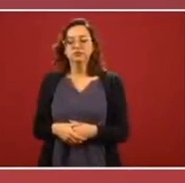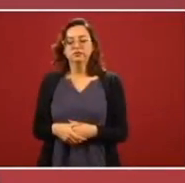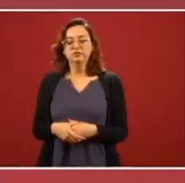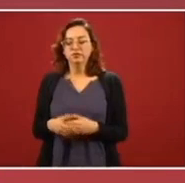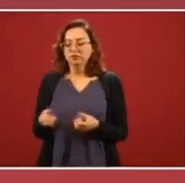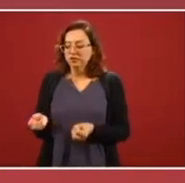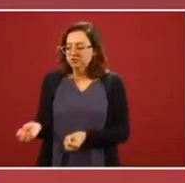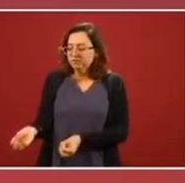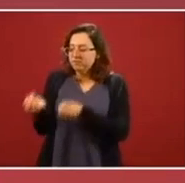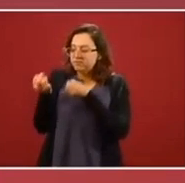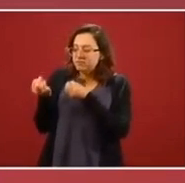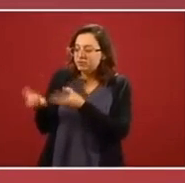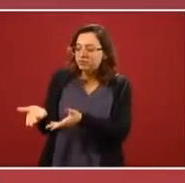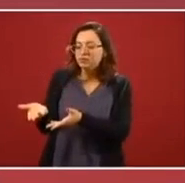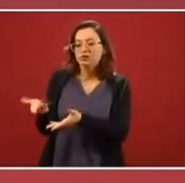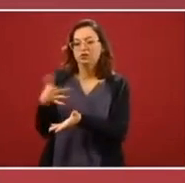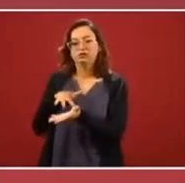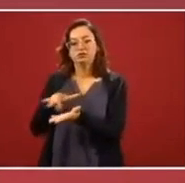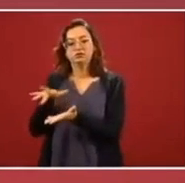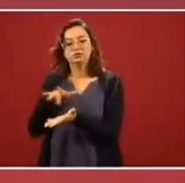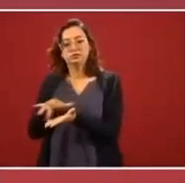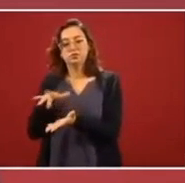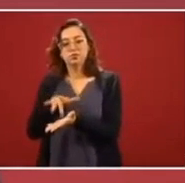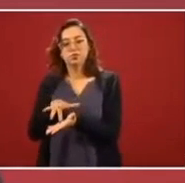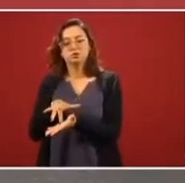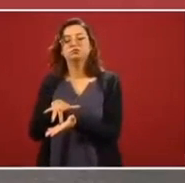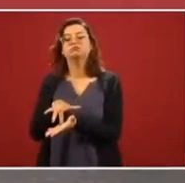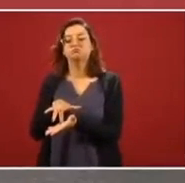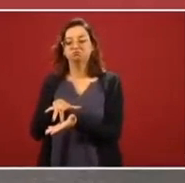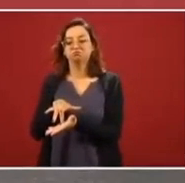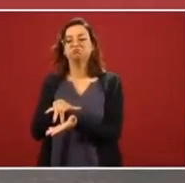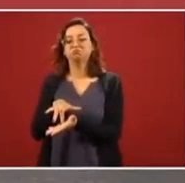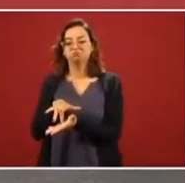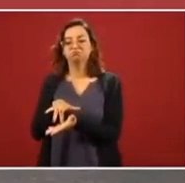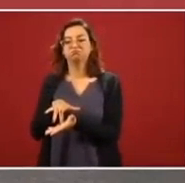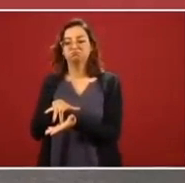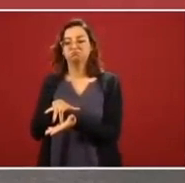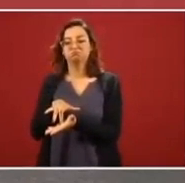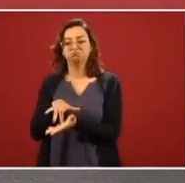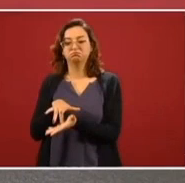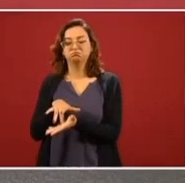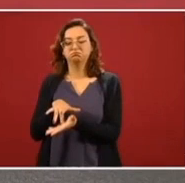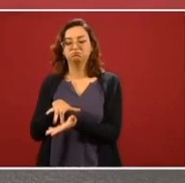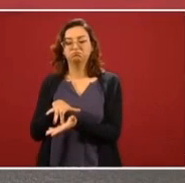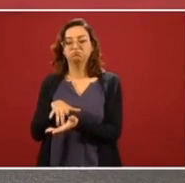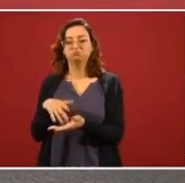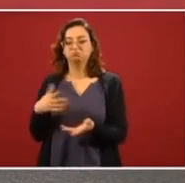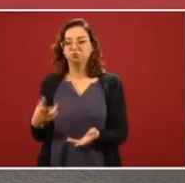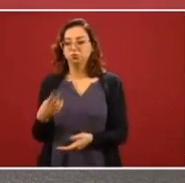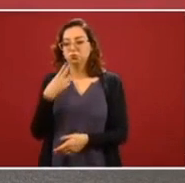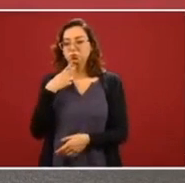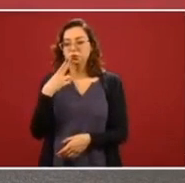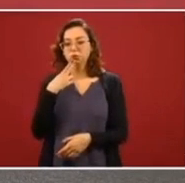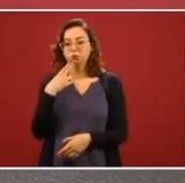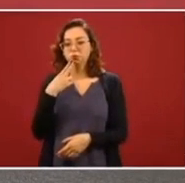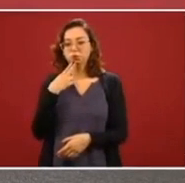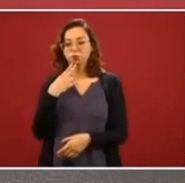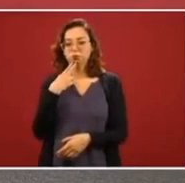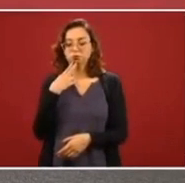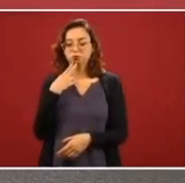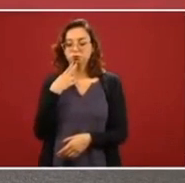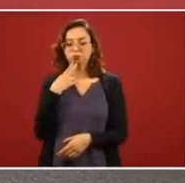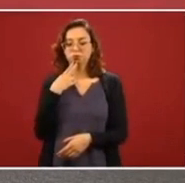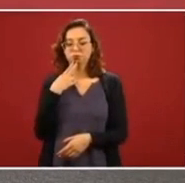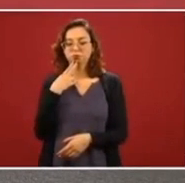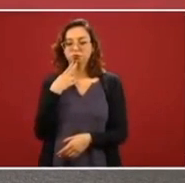pequeño apoyo it's a small way of que supporting sí that, les, yes, es de utilidad, it is porque useful